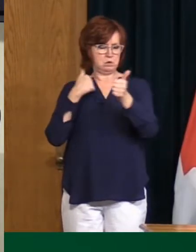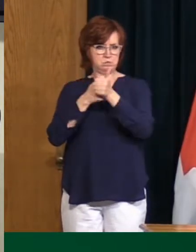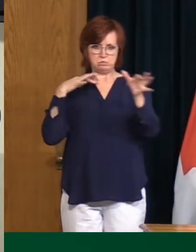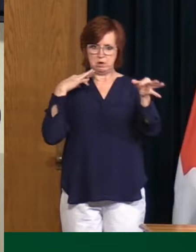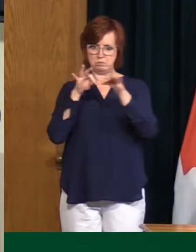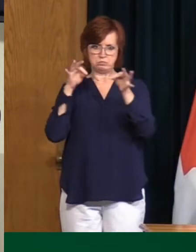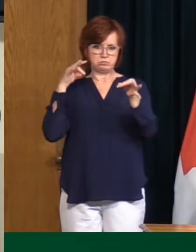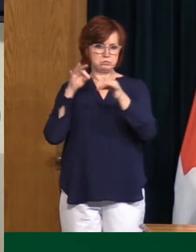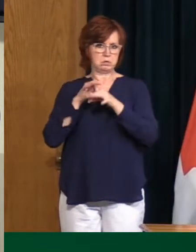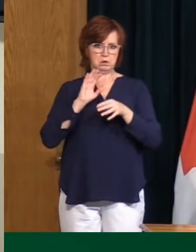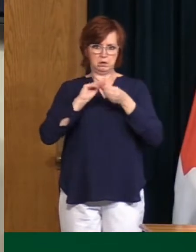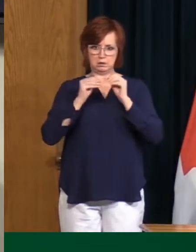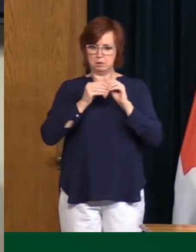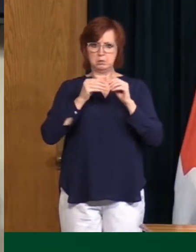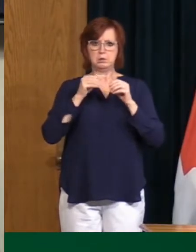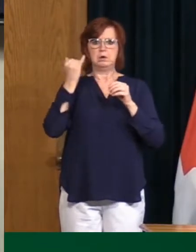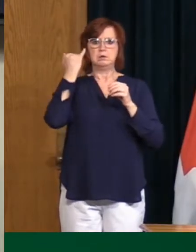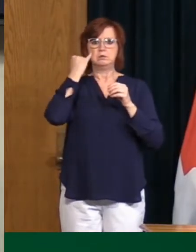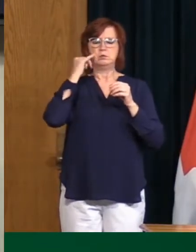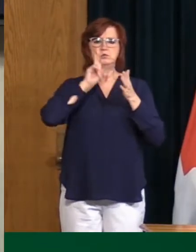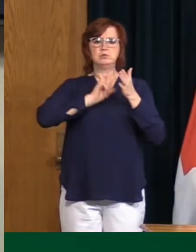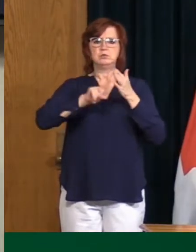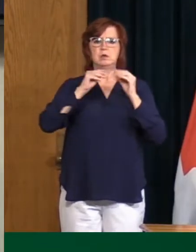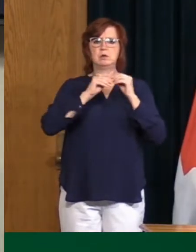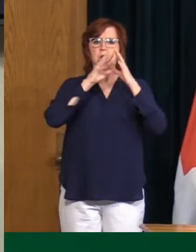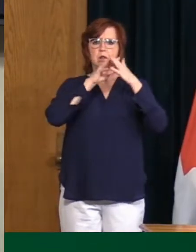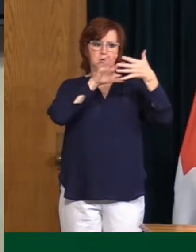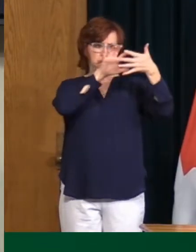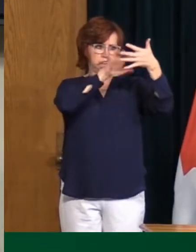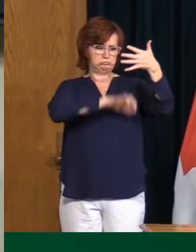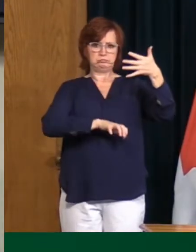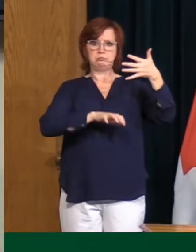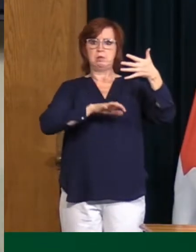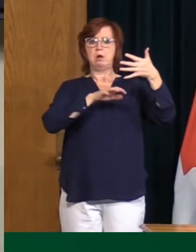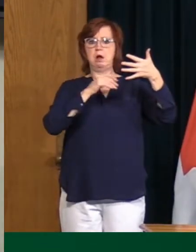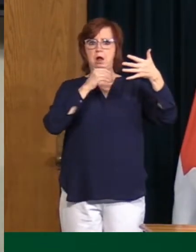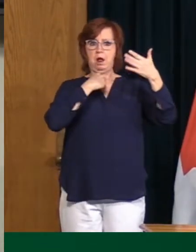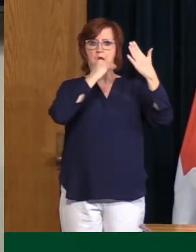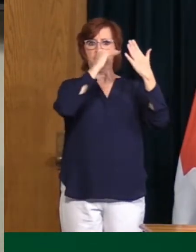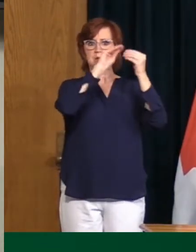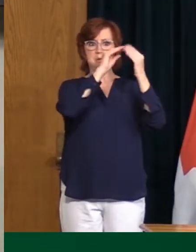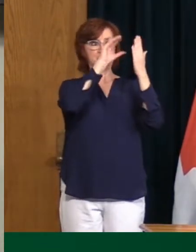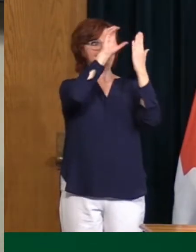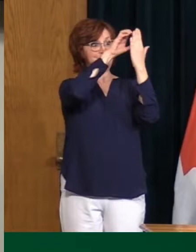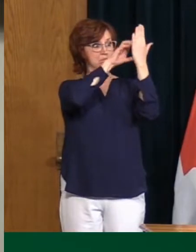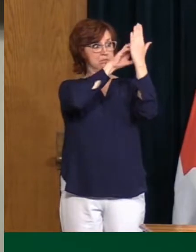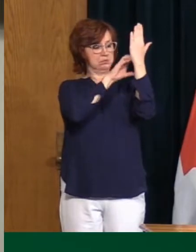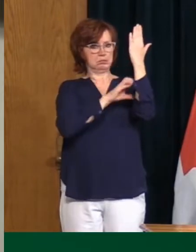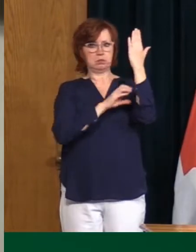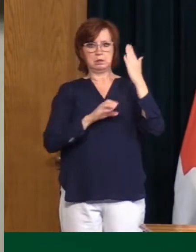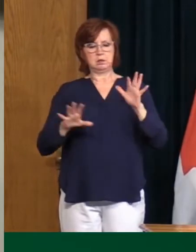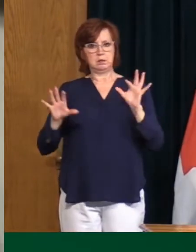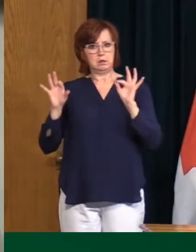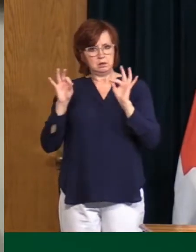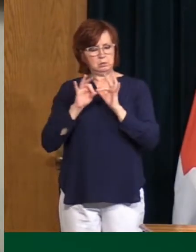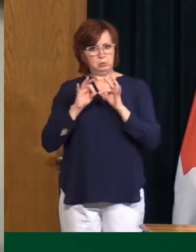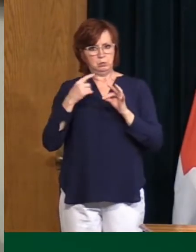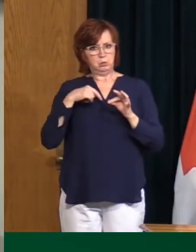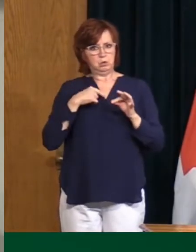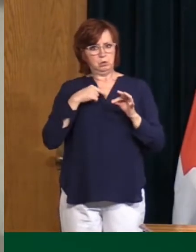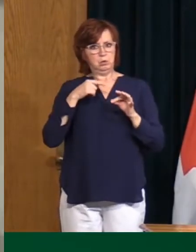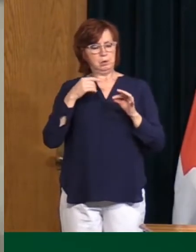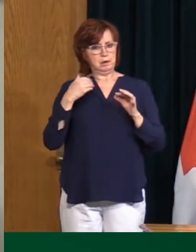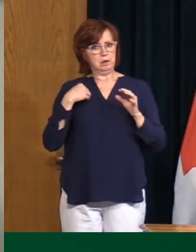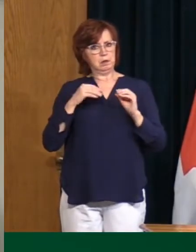is available. But we still feel that it is important, especially during times of hospitalization and death, that we